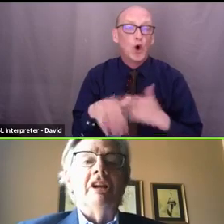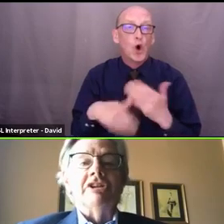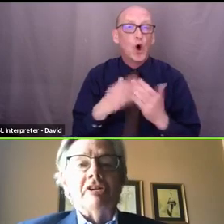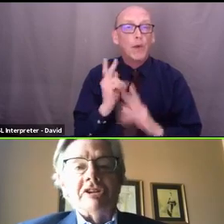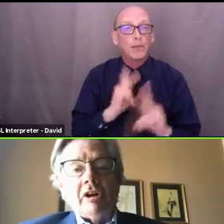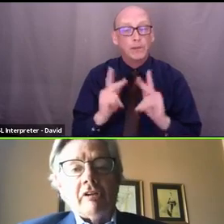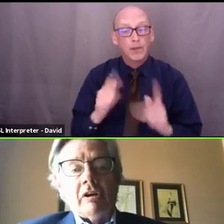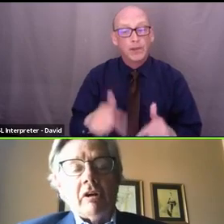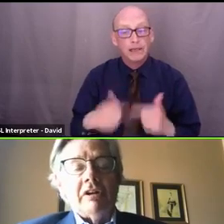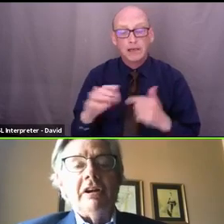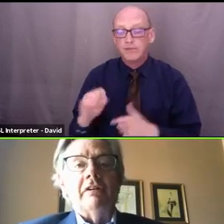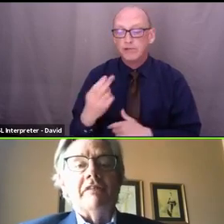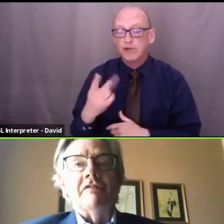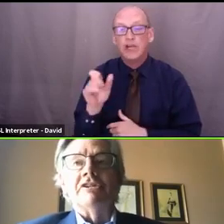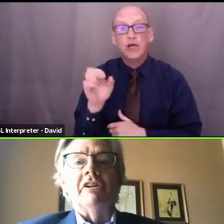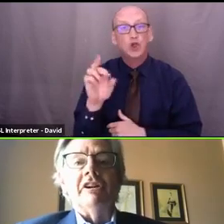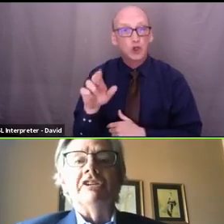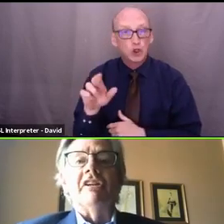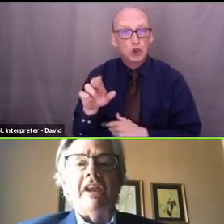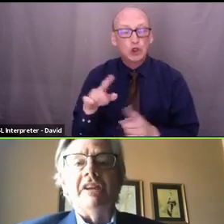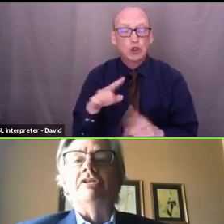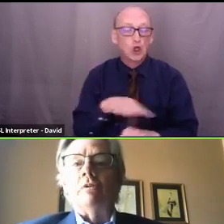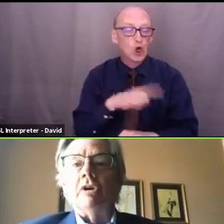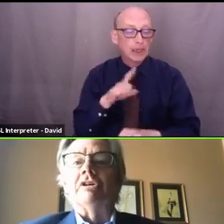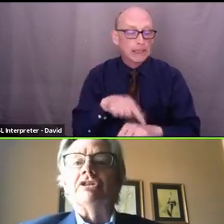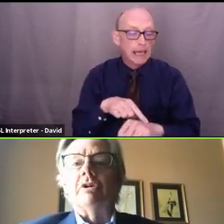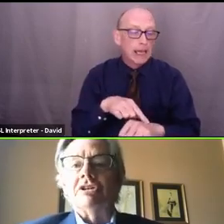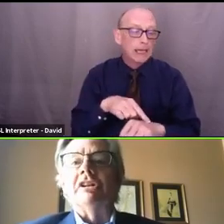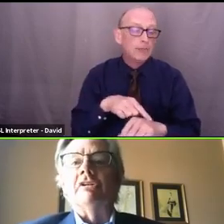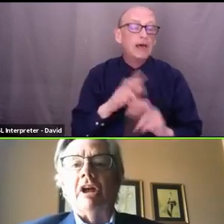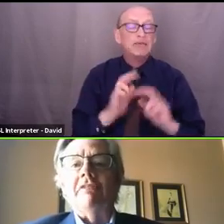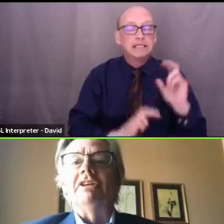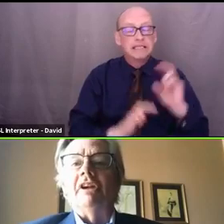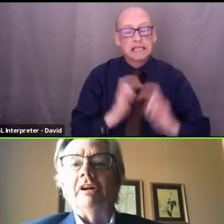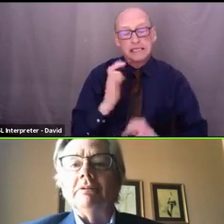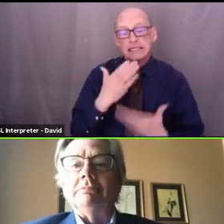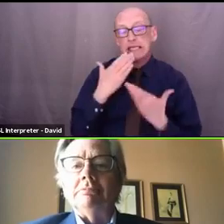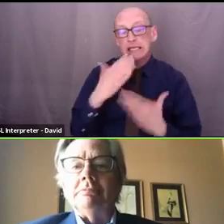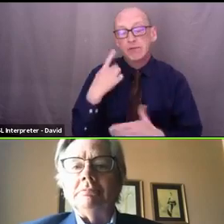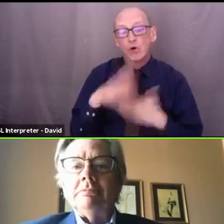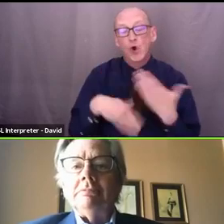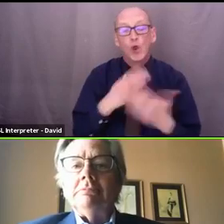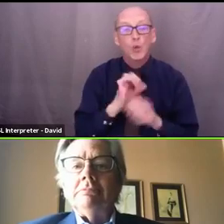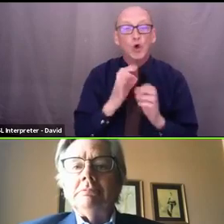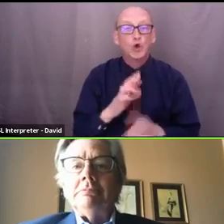shelters, as long as our health long-care facilities. And thank you to the workers that are risking their lives in there.